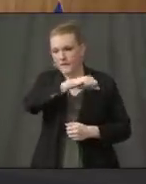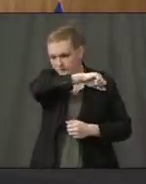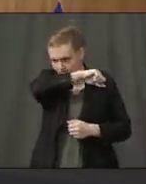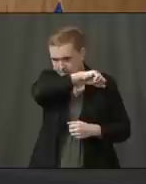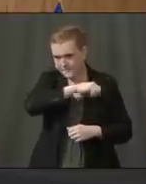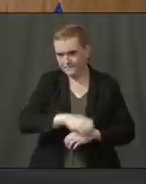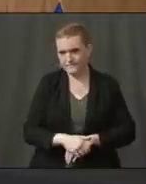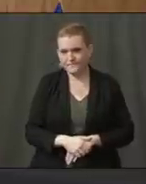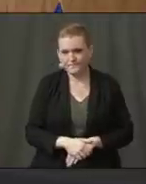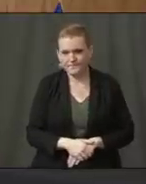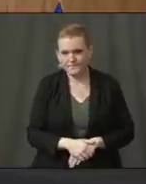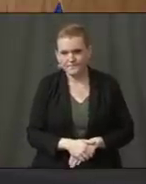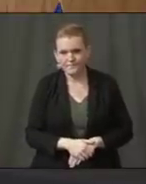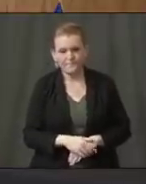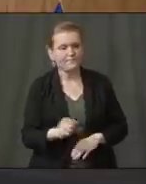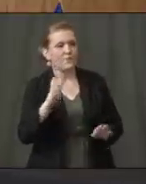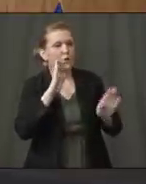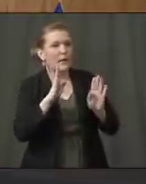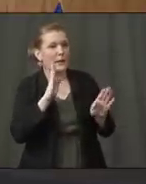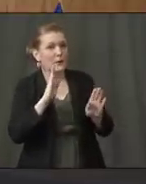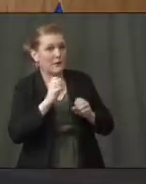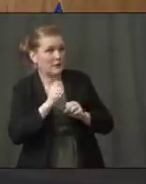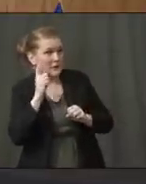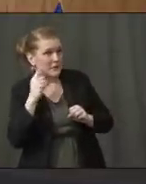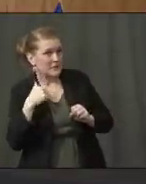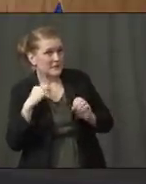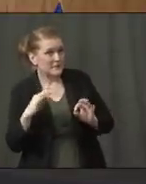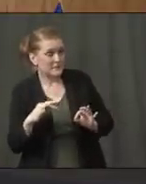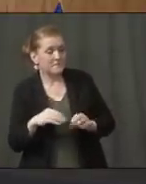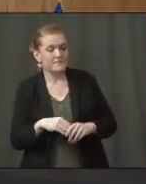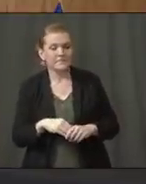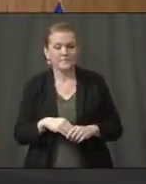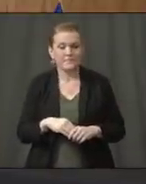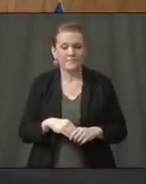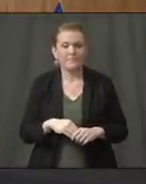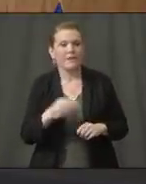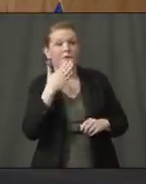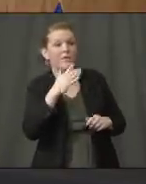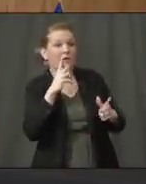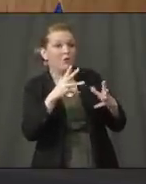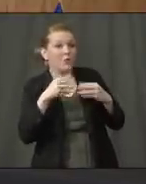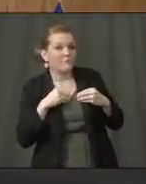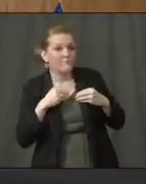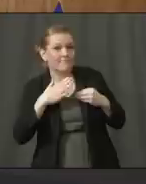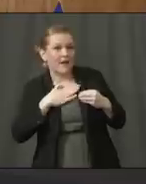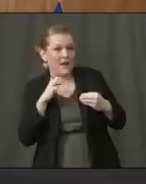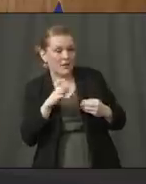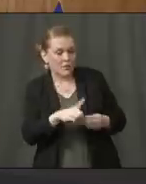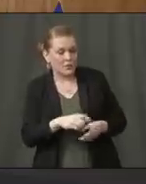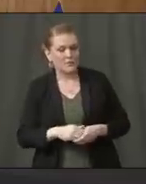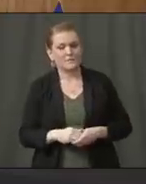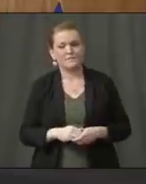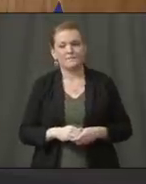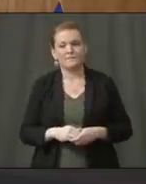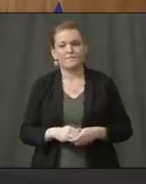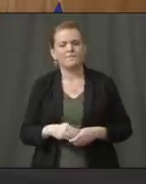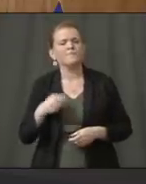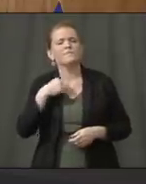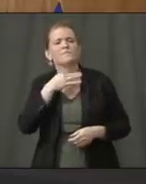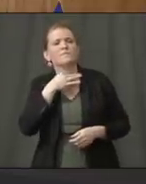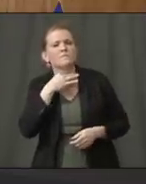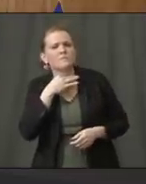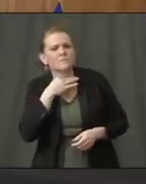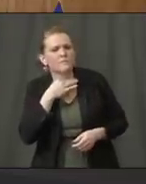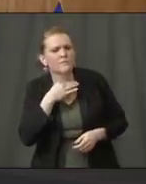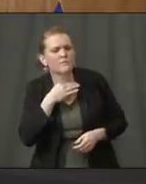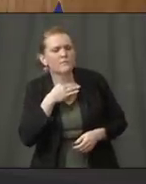Okay, can you hear me? Hi, Christine. Hi, thanks for taking my question. I wanted to know what role the